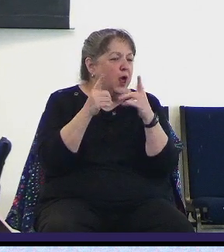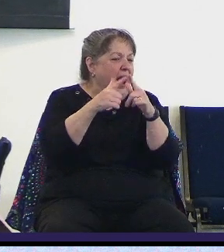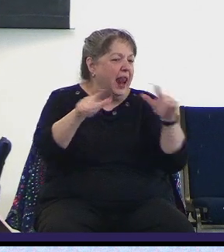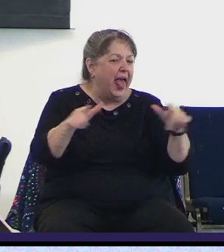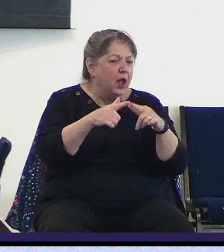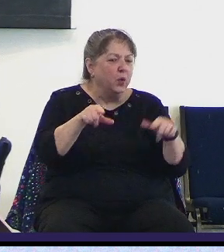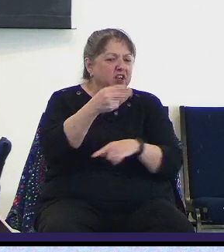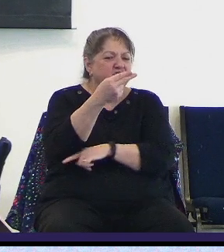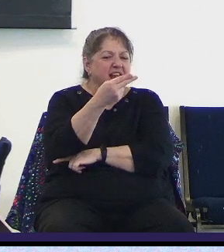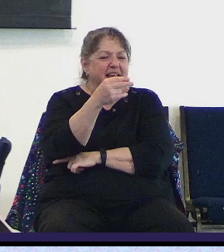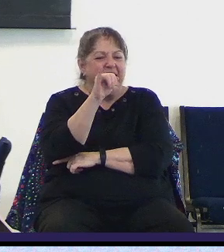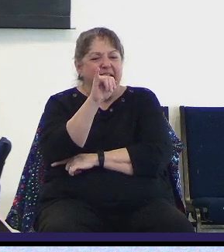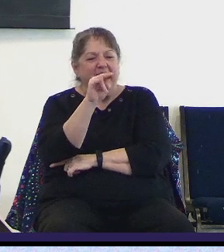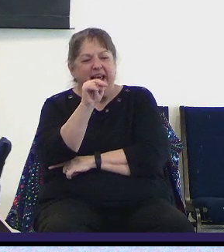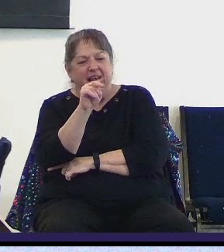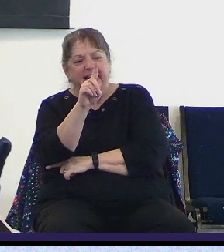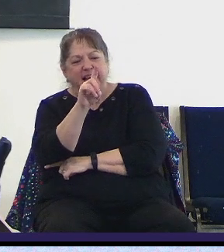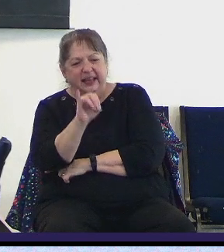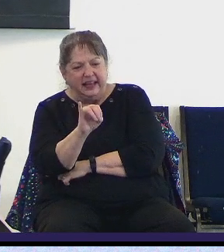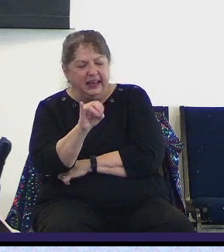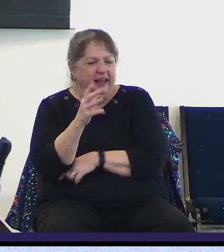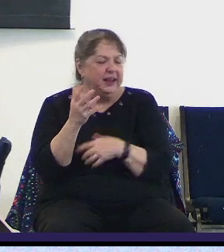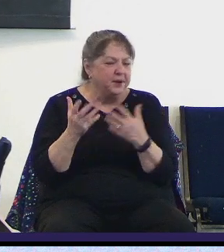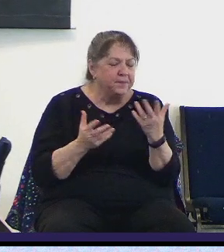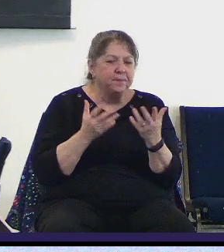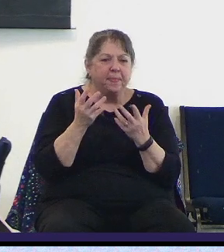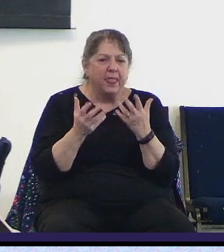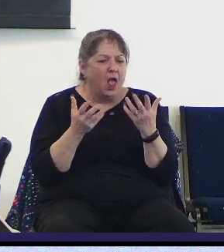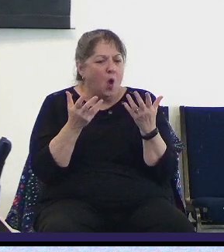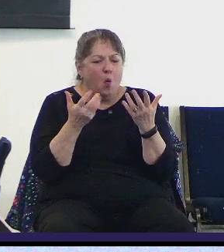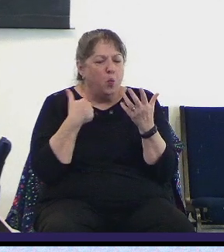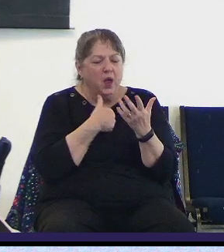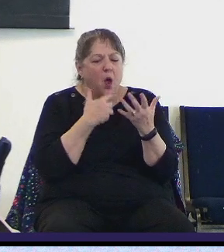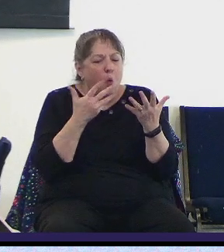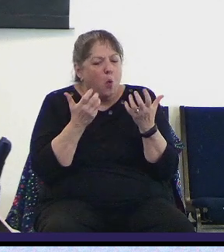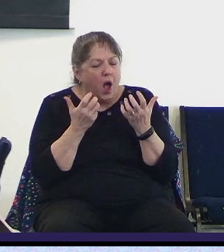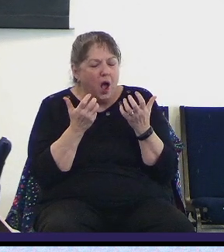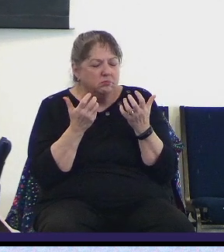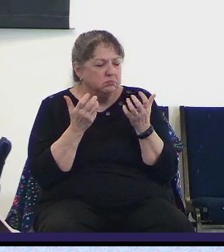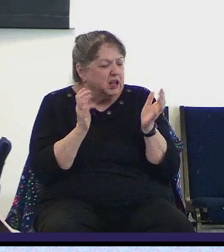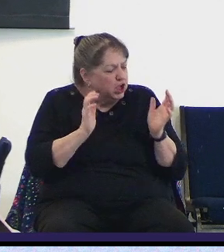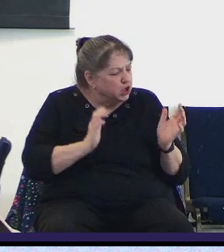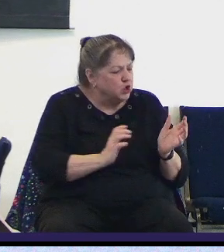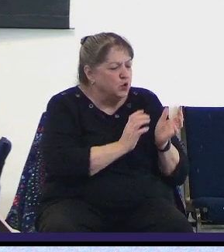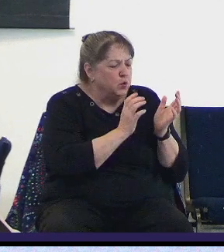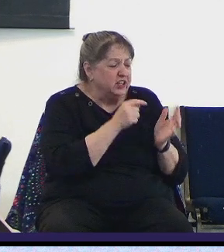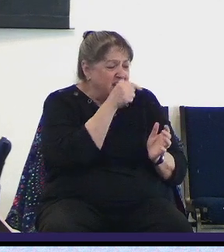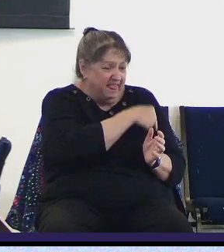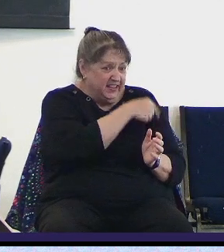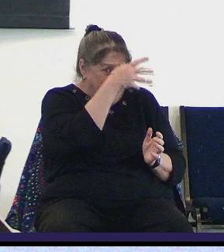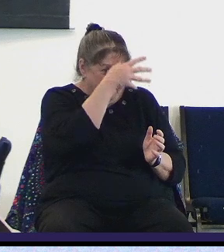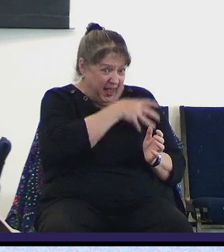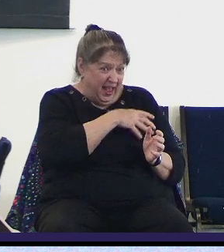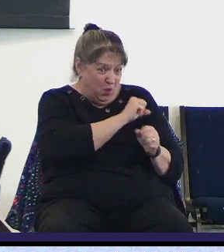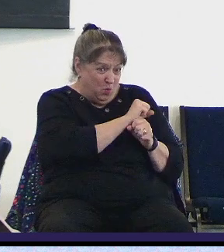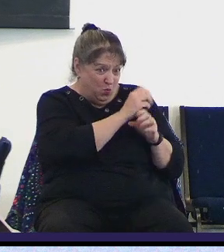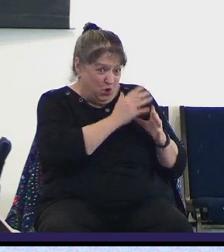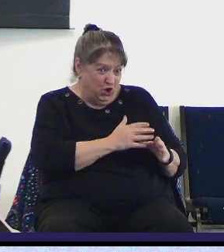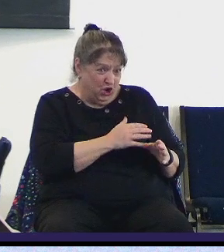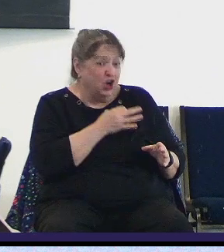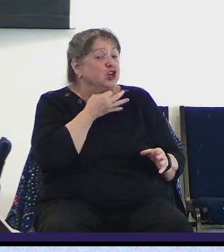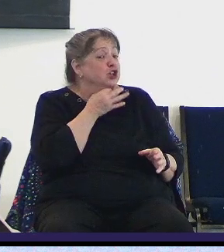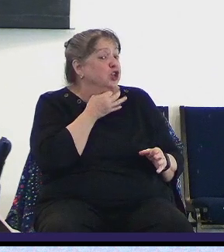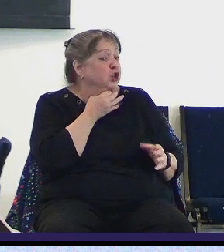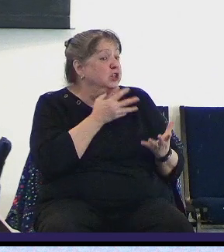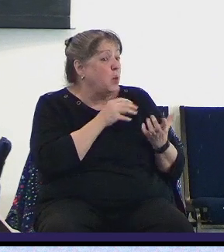to disciple people that have either just come to Christ and need to be strengthened in their faith, or who God's using us